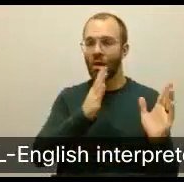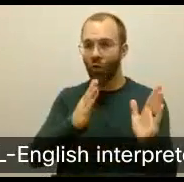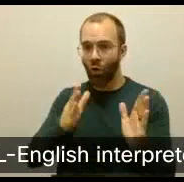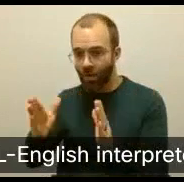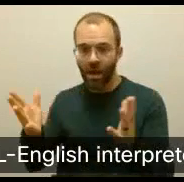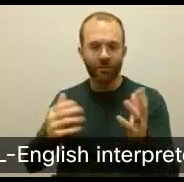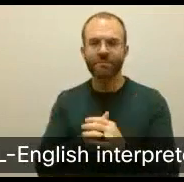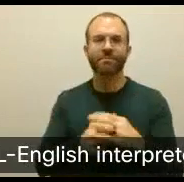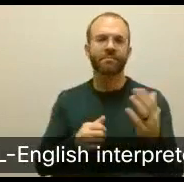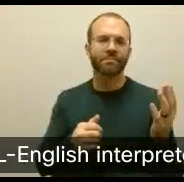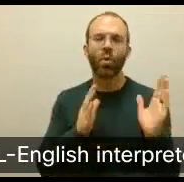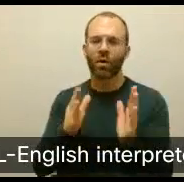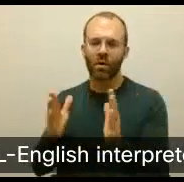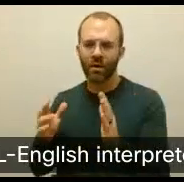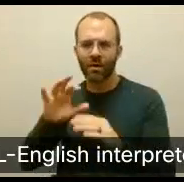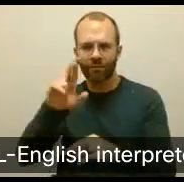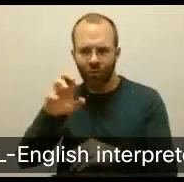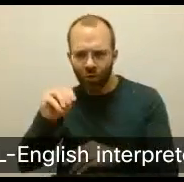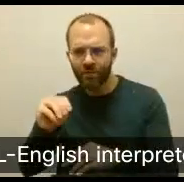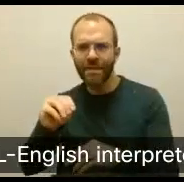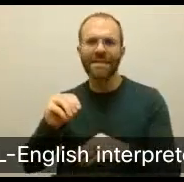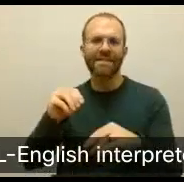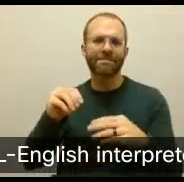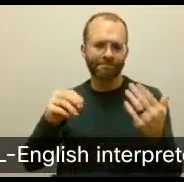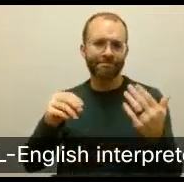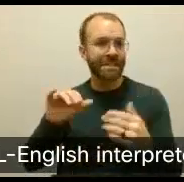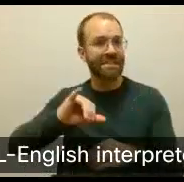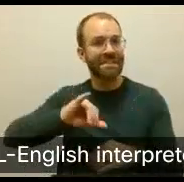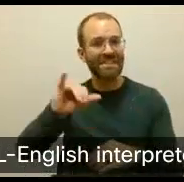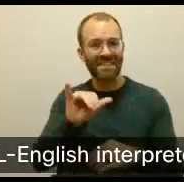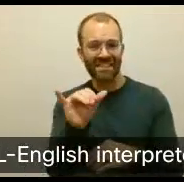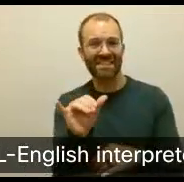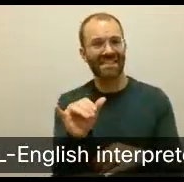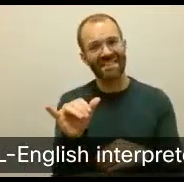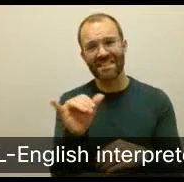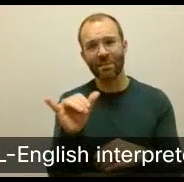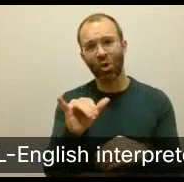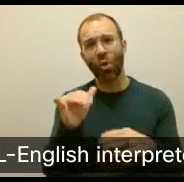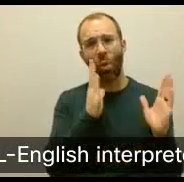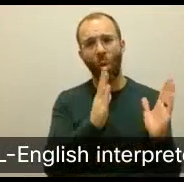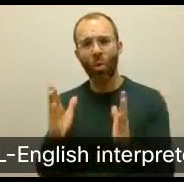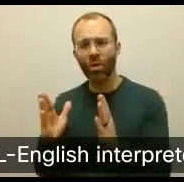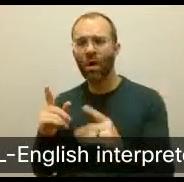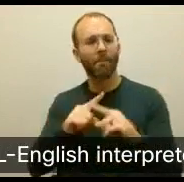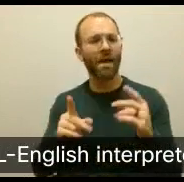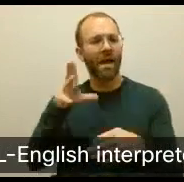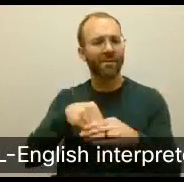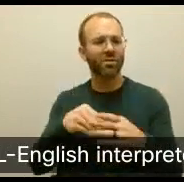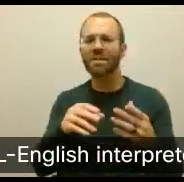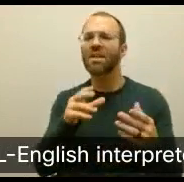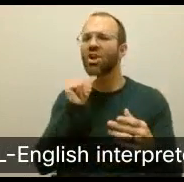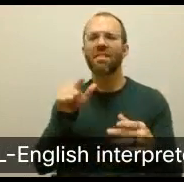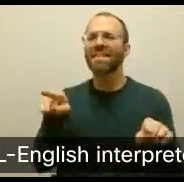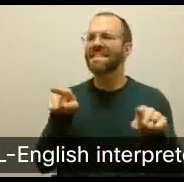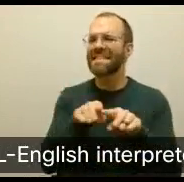are sufficiently different. In this case, the information is in a similar order, but I haven't included the same level of